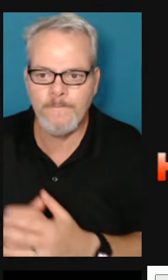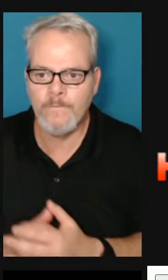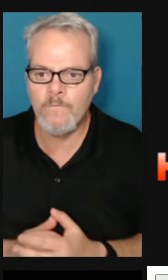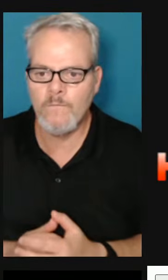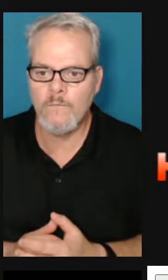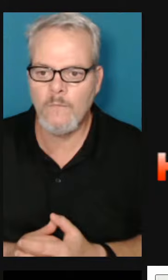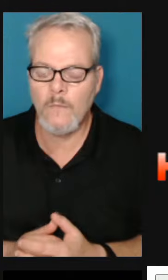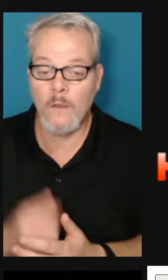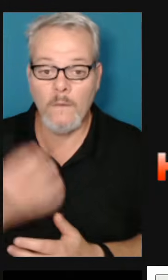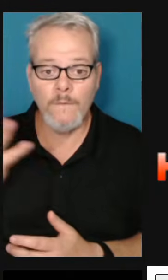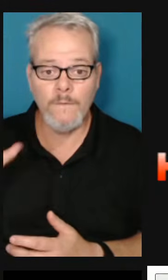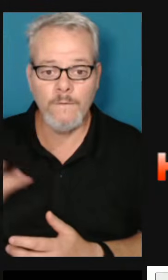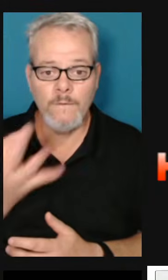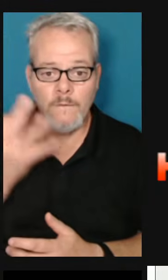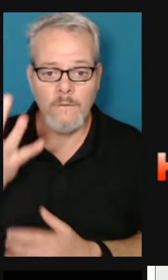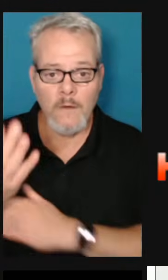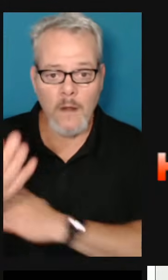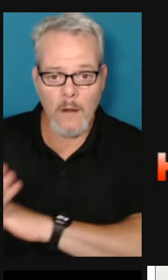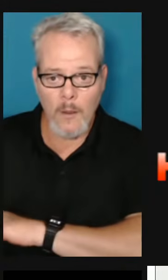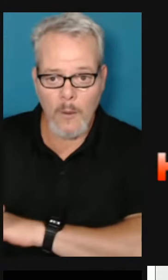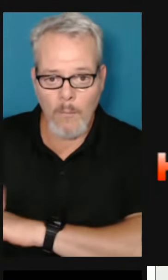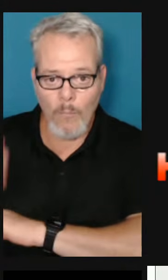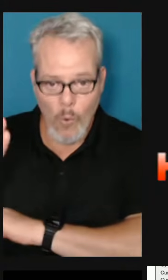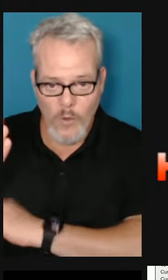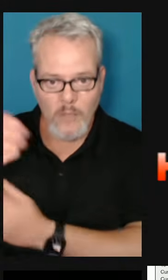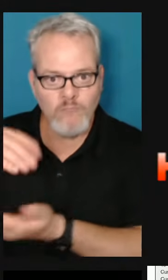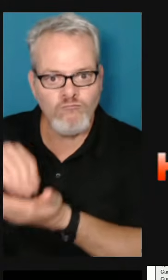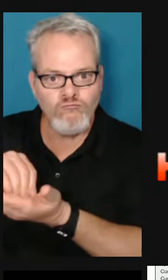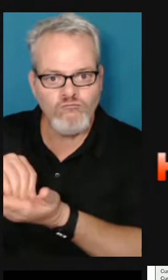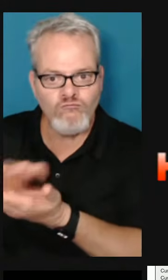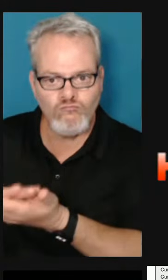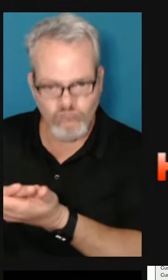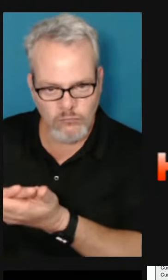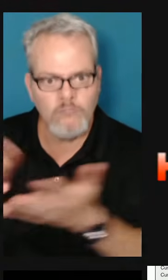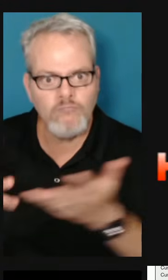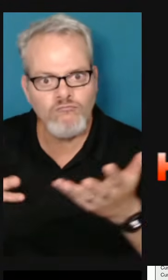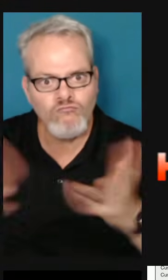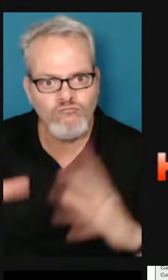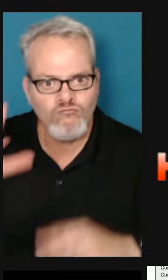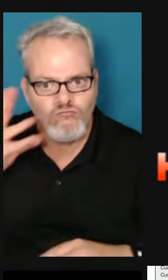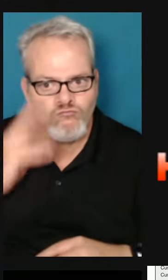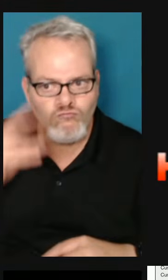Friday morning, they note that there have been the first